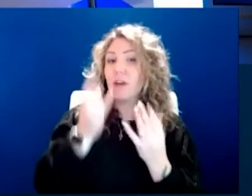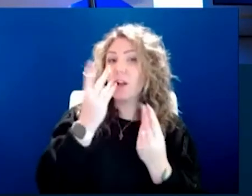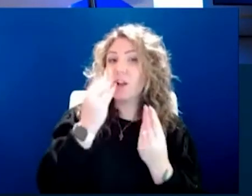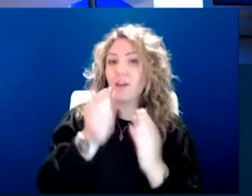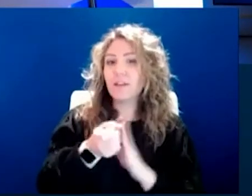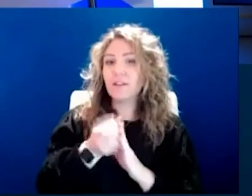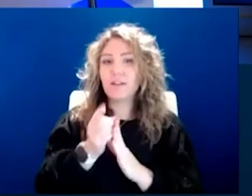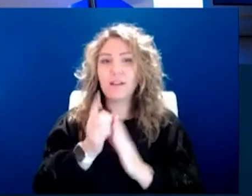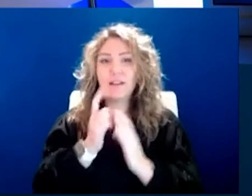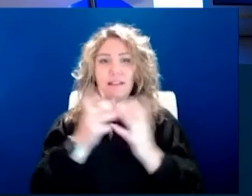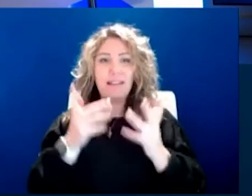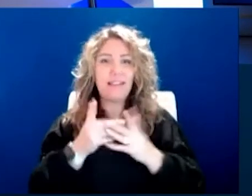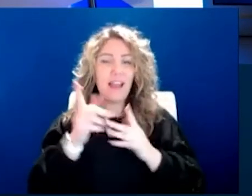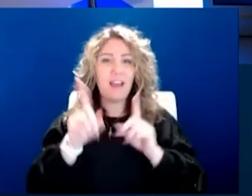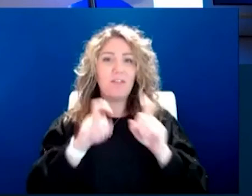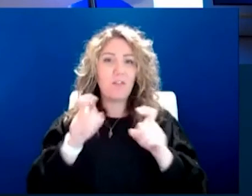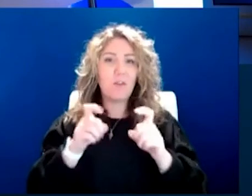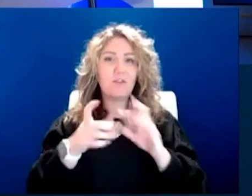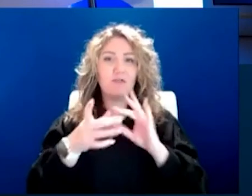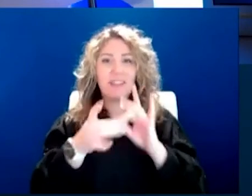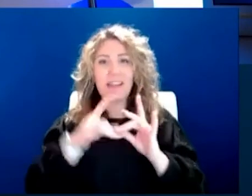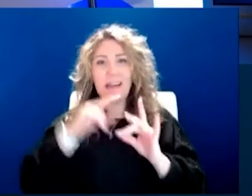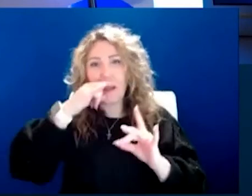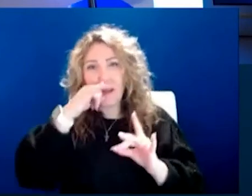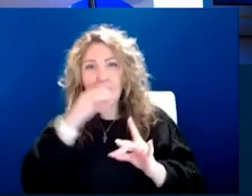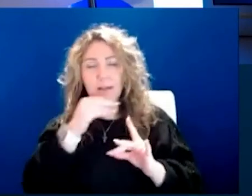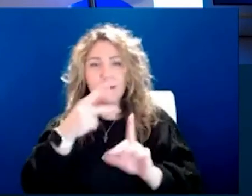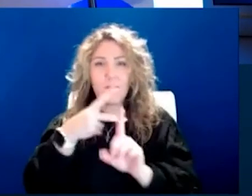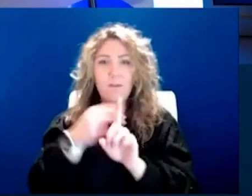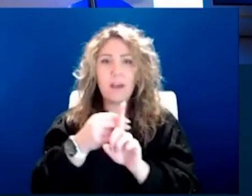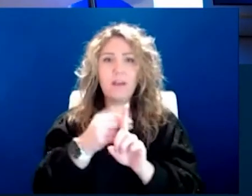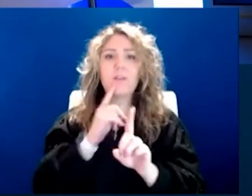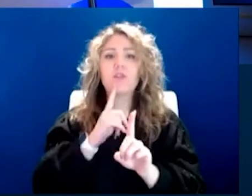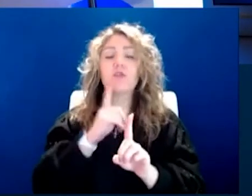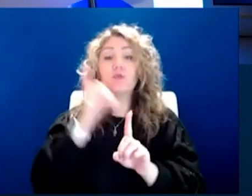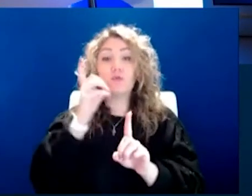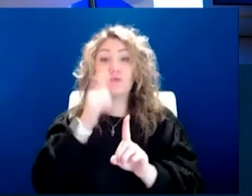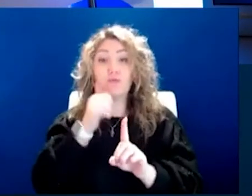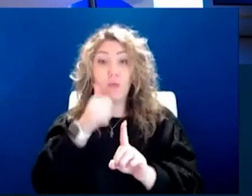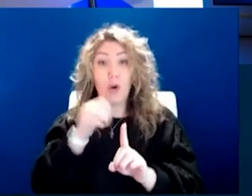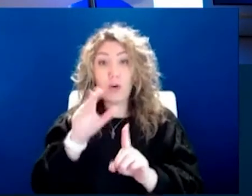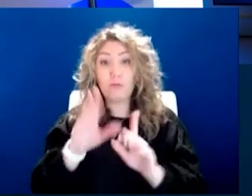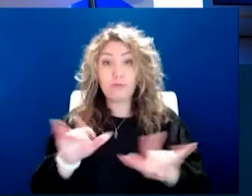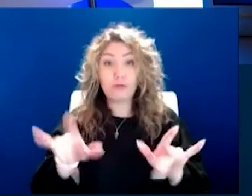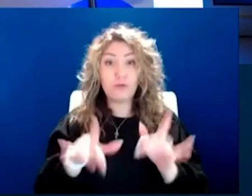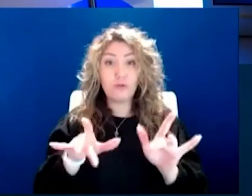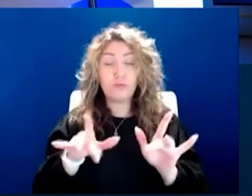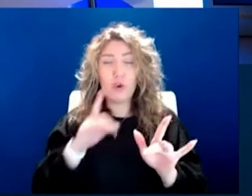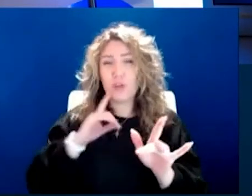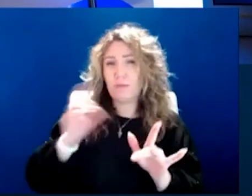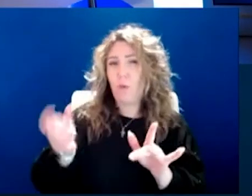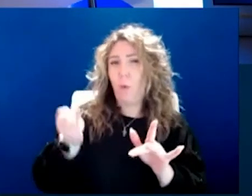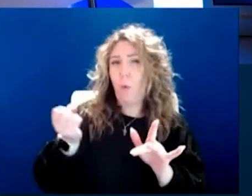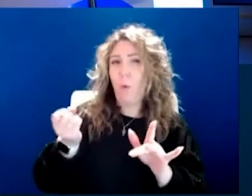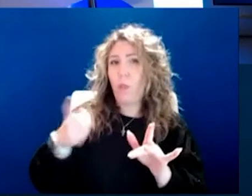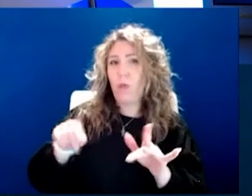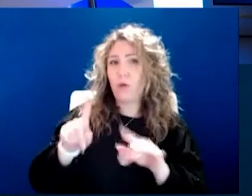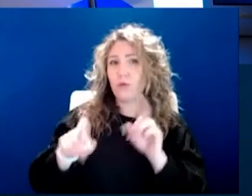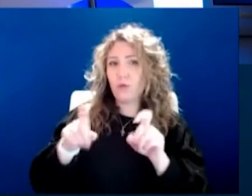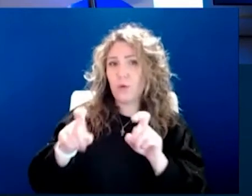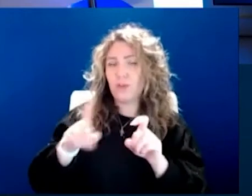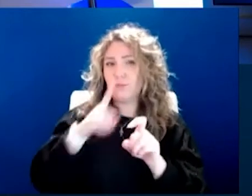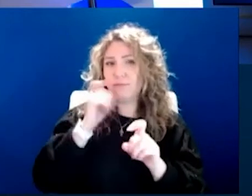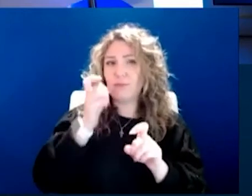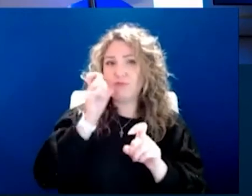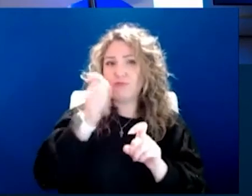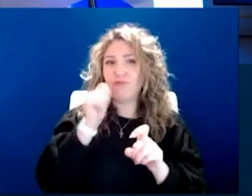of questions about kids and vaccines, and we are going to be joined by Children's Mercy tomorrow, so I'm going to hang on to those questions if you don't mind. Stick around for